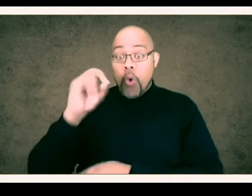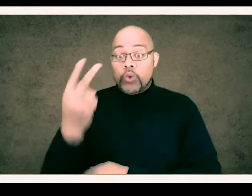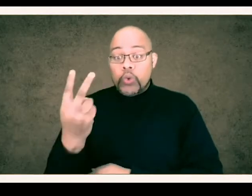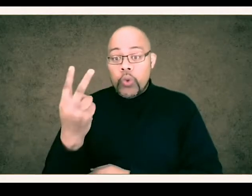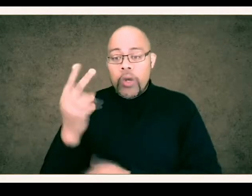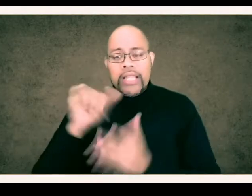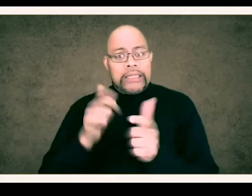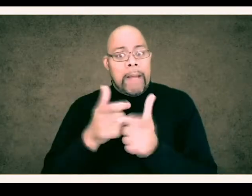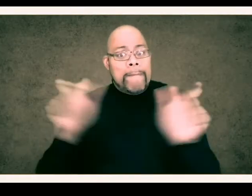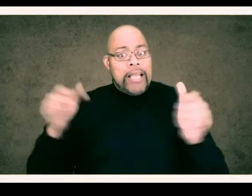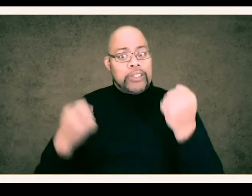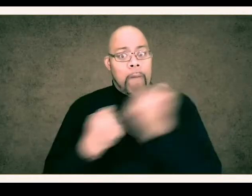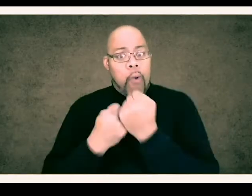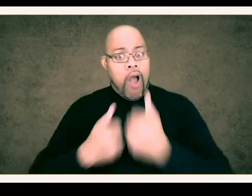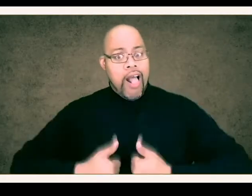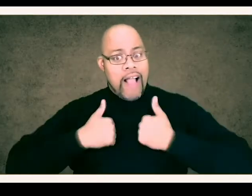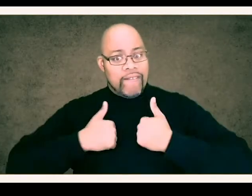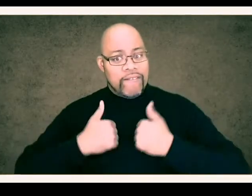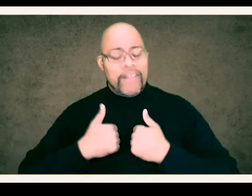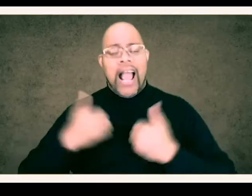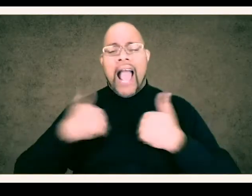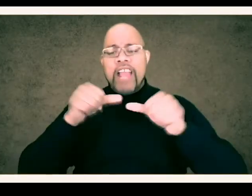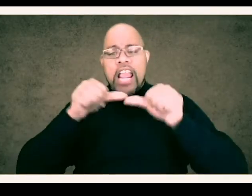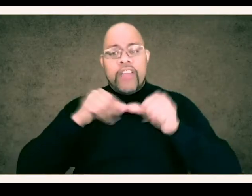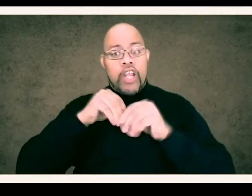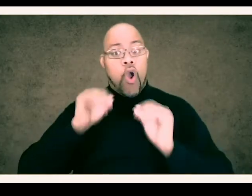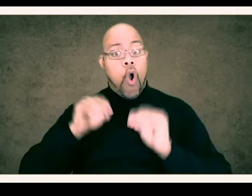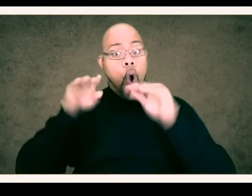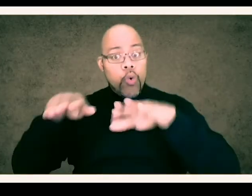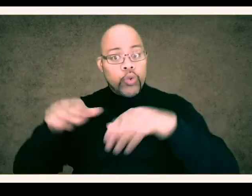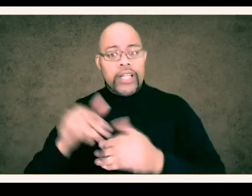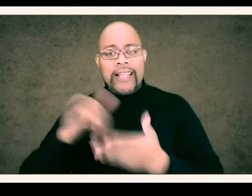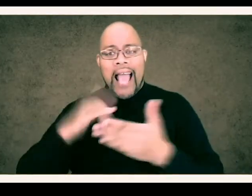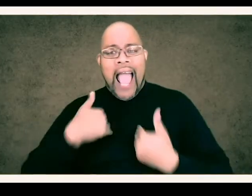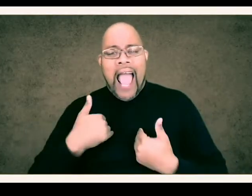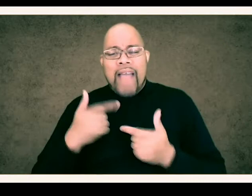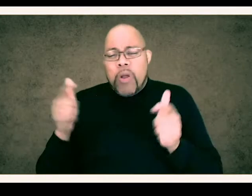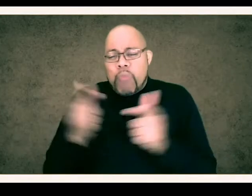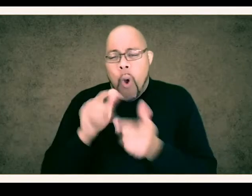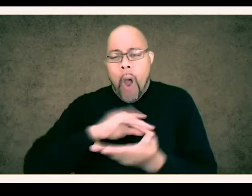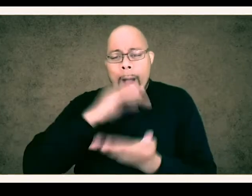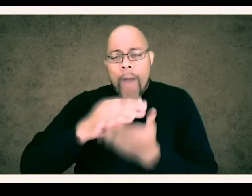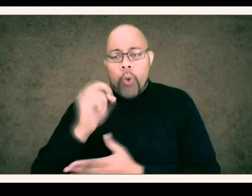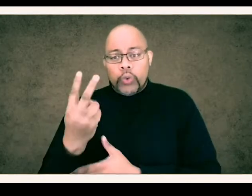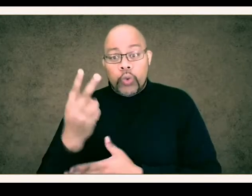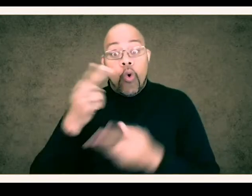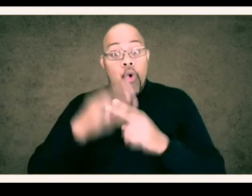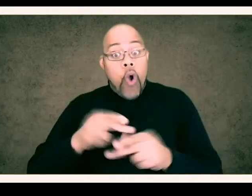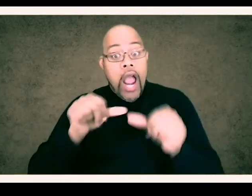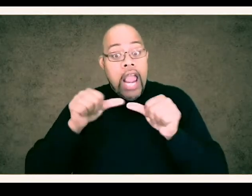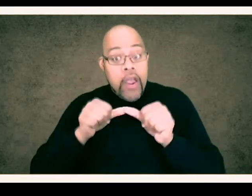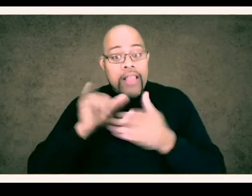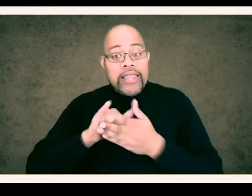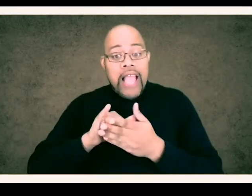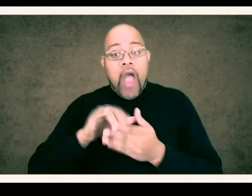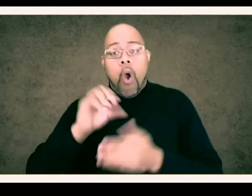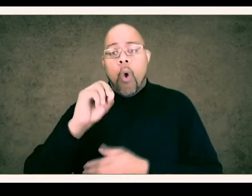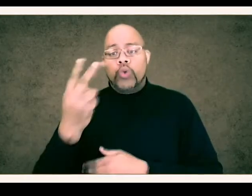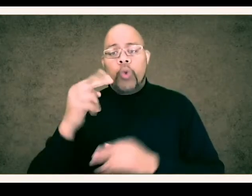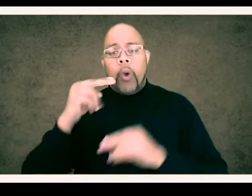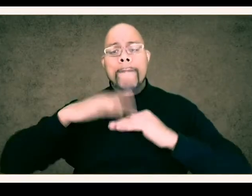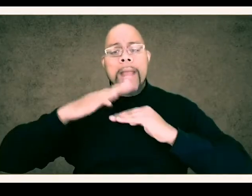oxygen is the big supporter of life. And there's areas in the ocean that contain little oxygen. We call these areas oxygen minimum